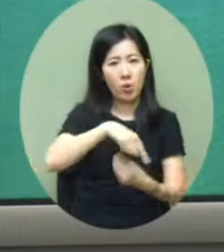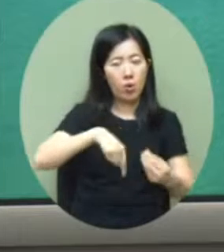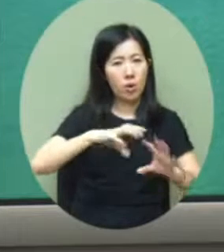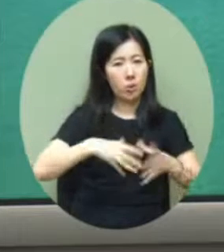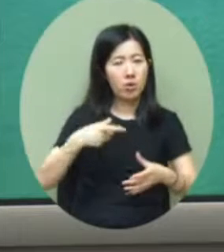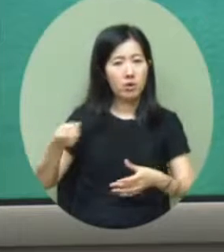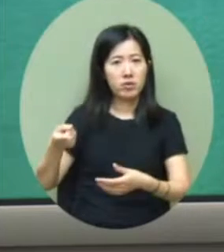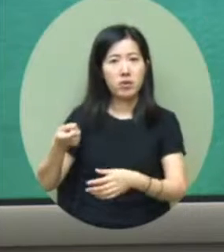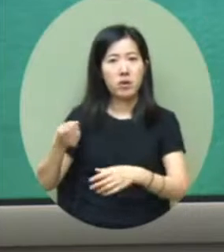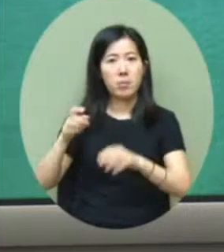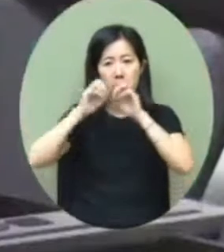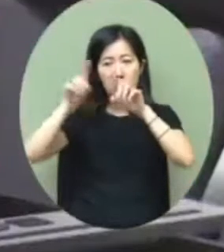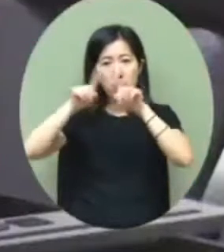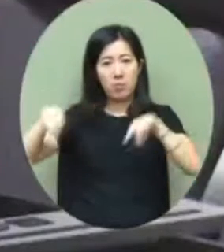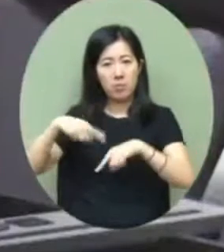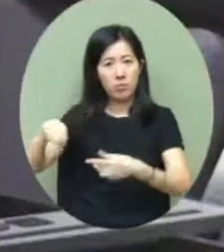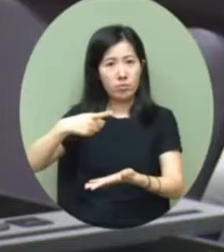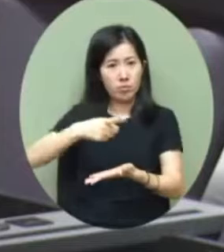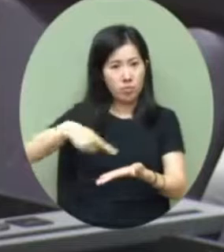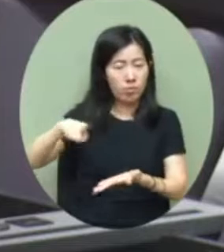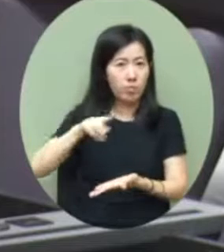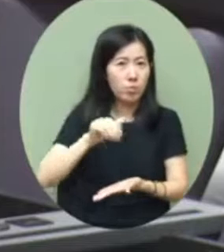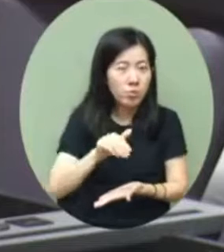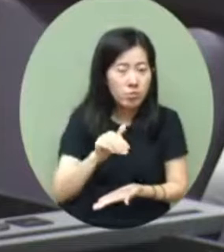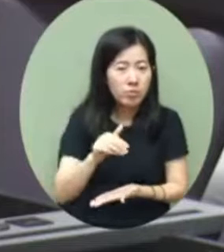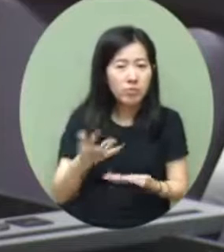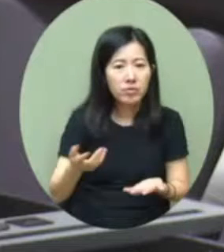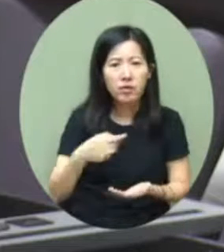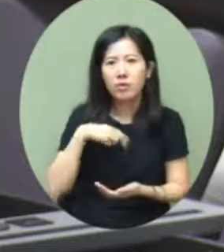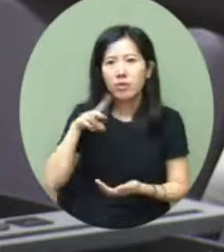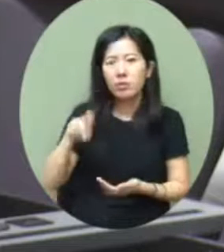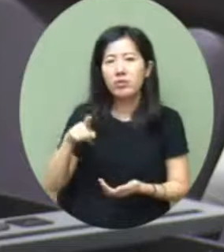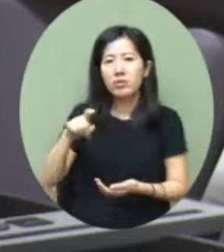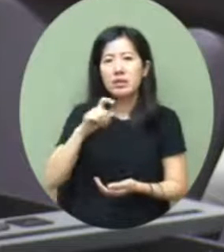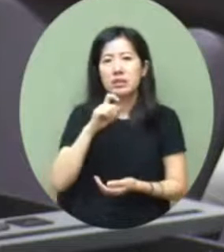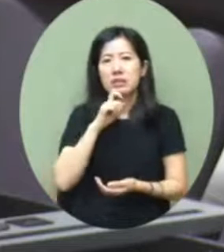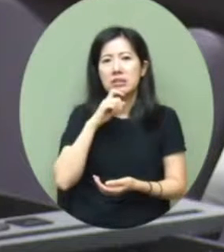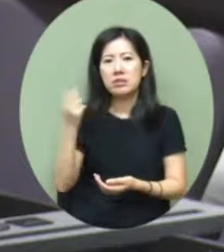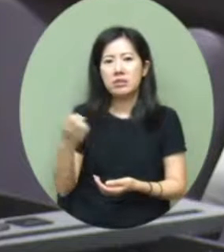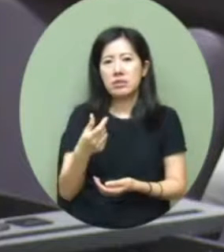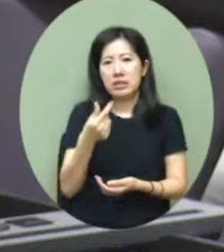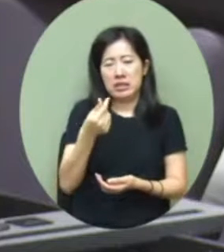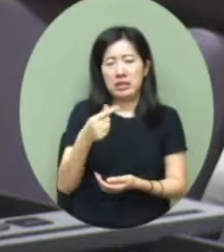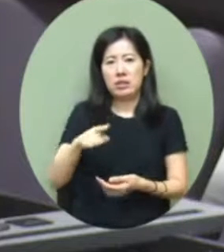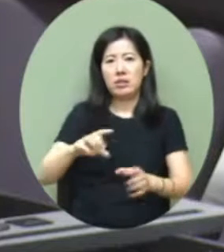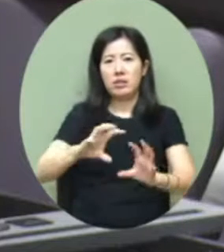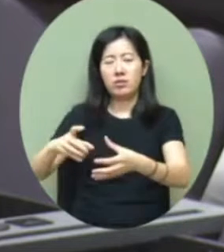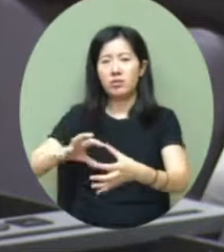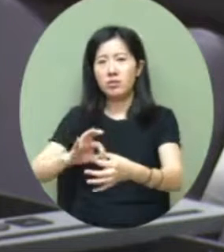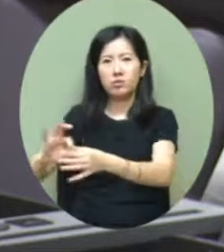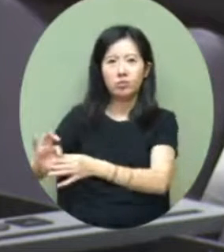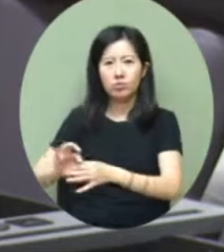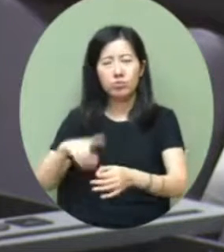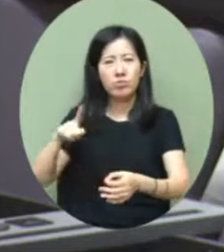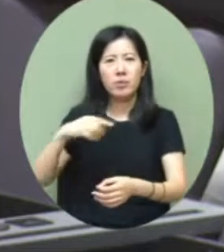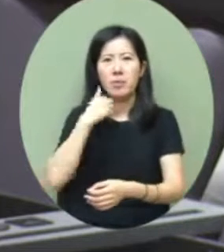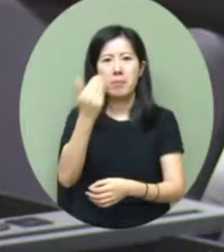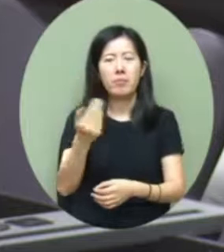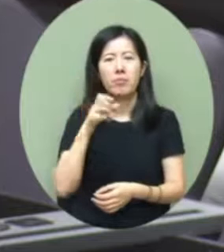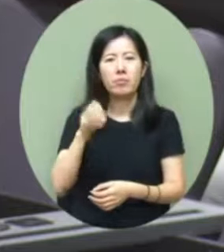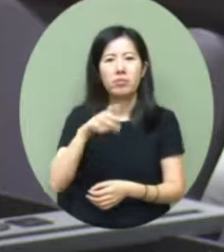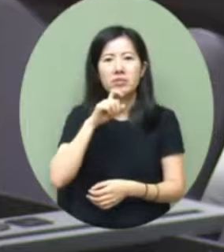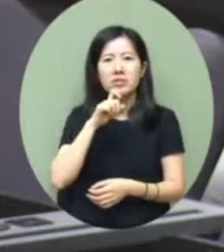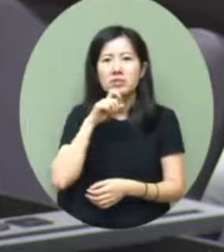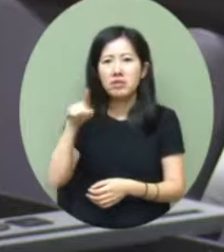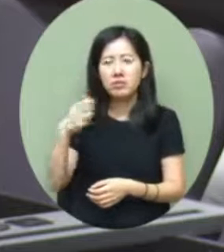Technopole. What is the stance of the government? Will they endorse the EIA report? There is a joint petition